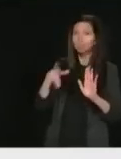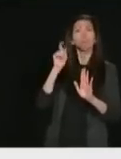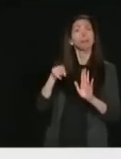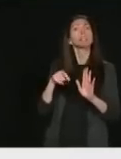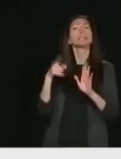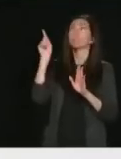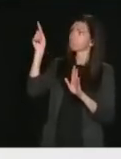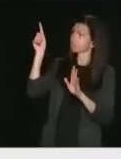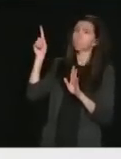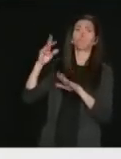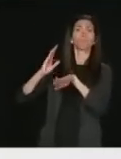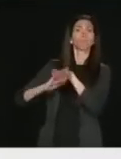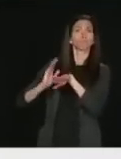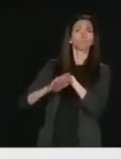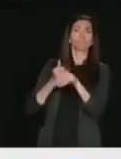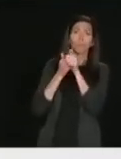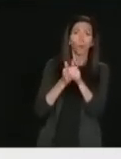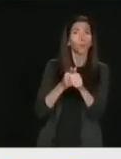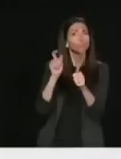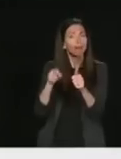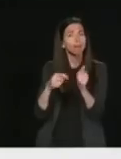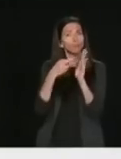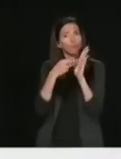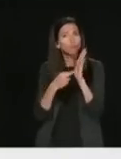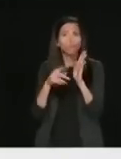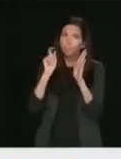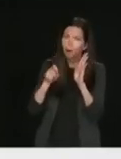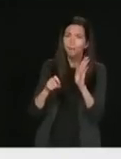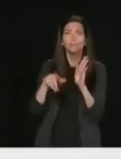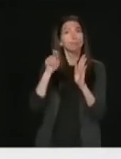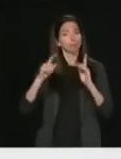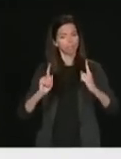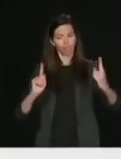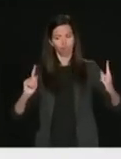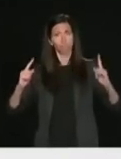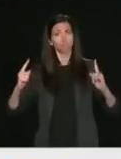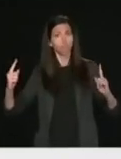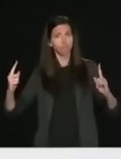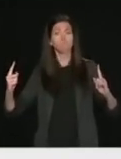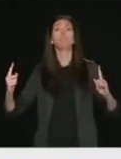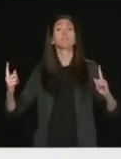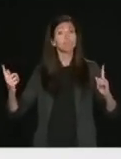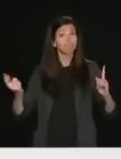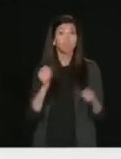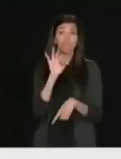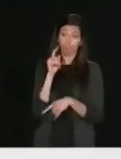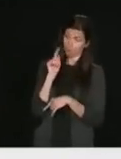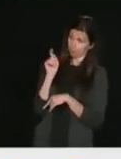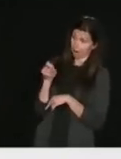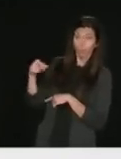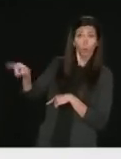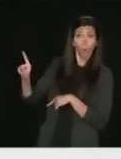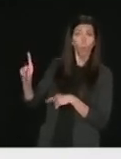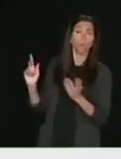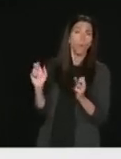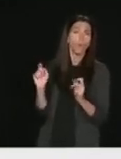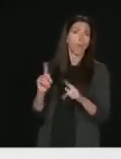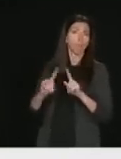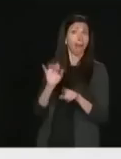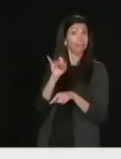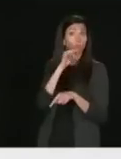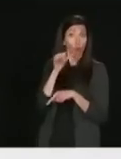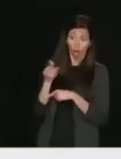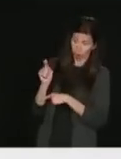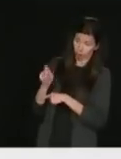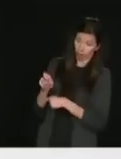consent of health officials and make sure that we keep distanciation and we do only shopping if we need to. Thank